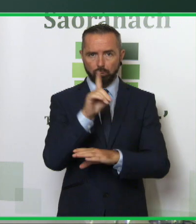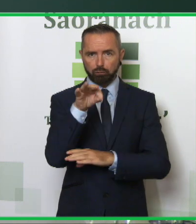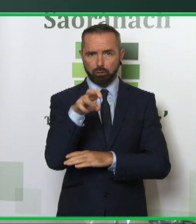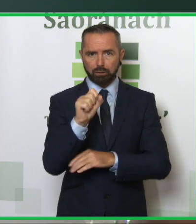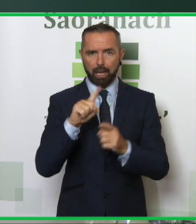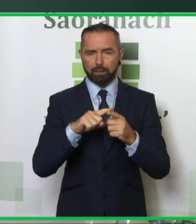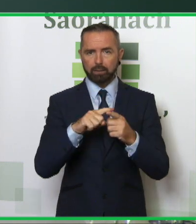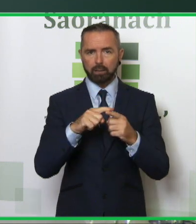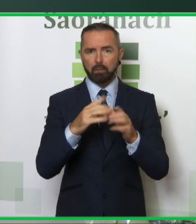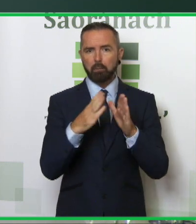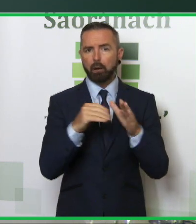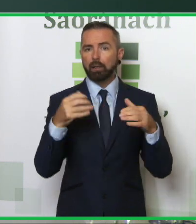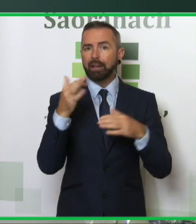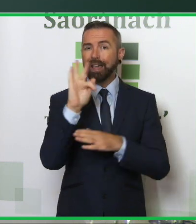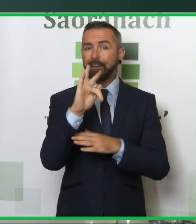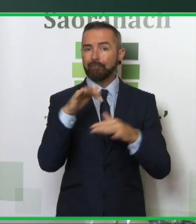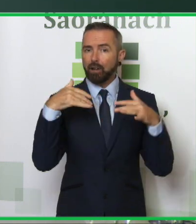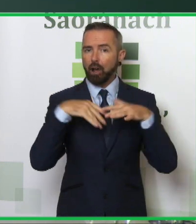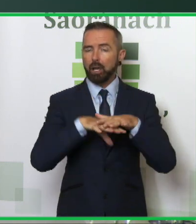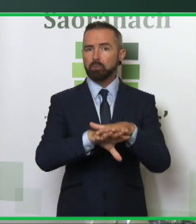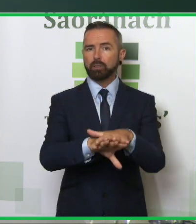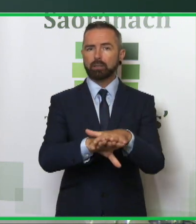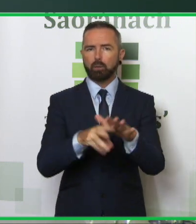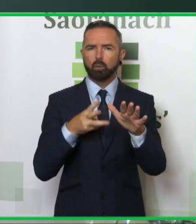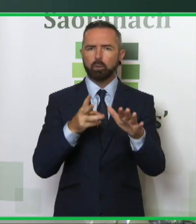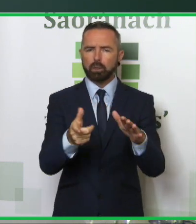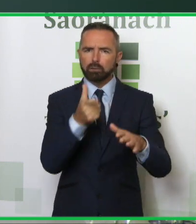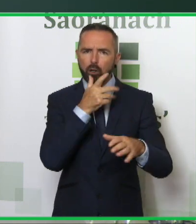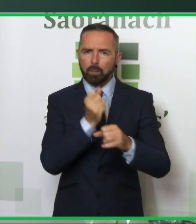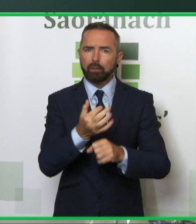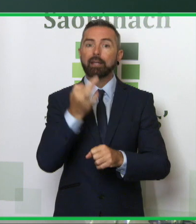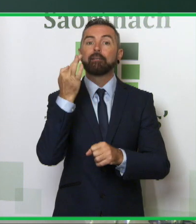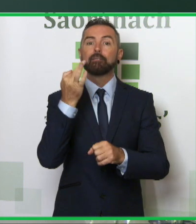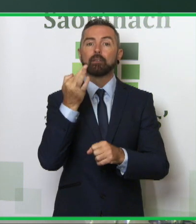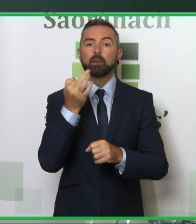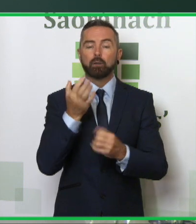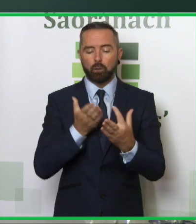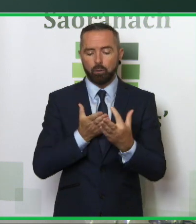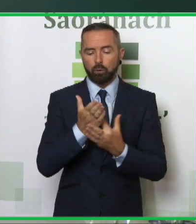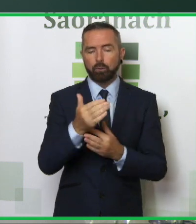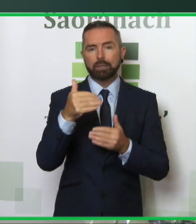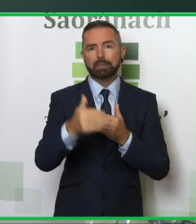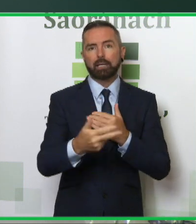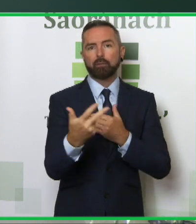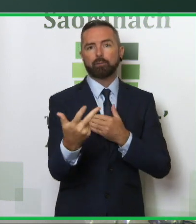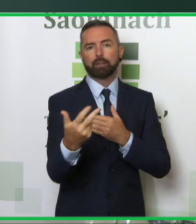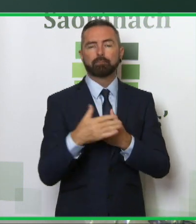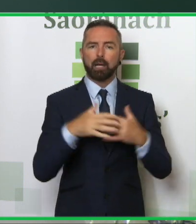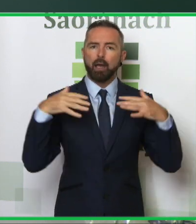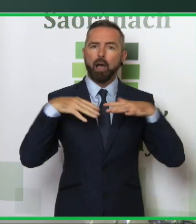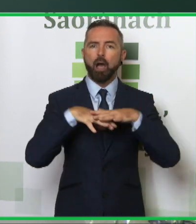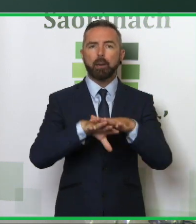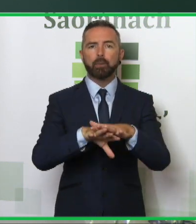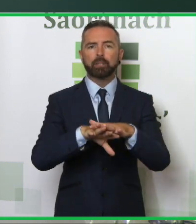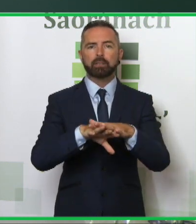is a hybrid, which is something that we will come to if we go through to stage 3. A hybrid approach means